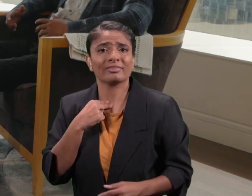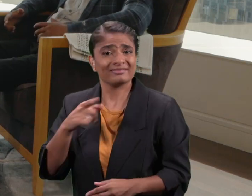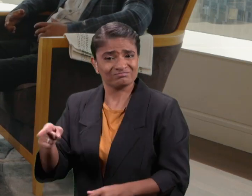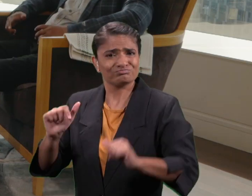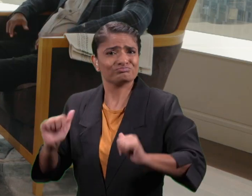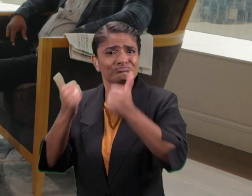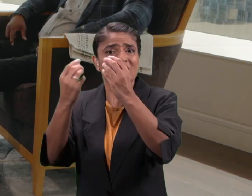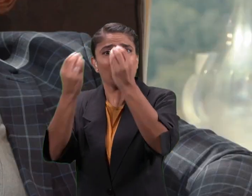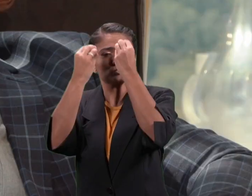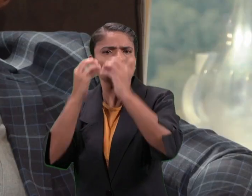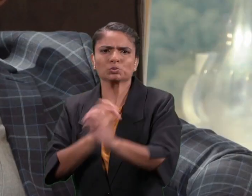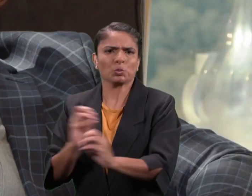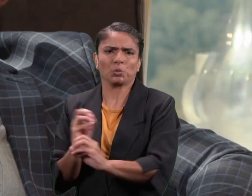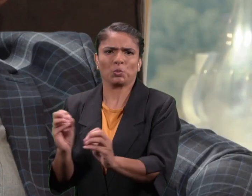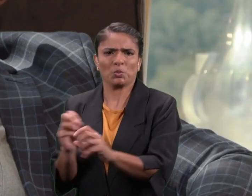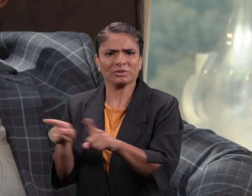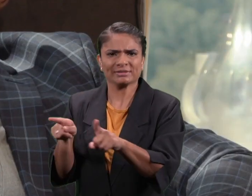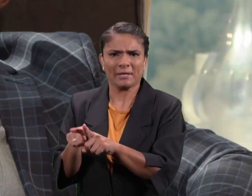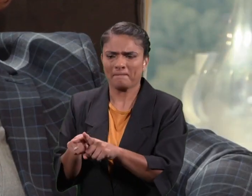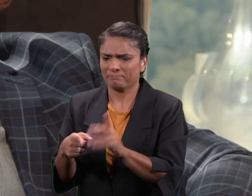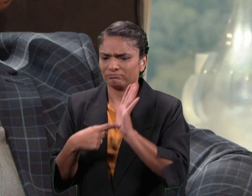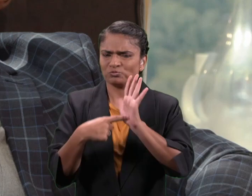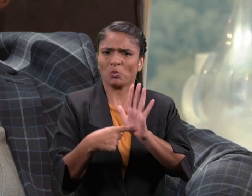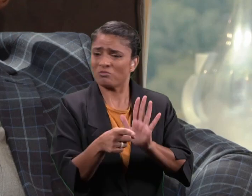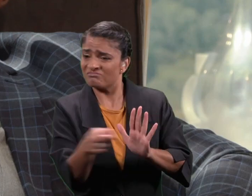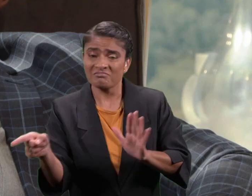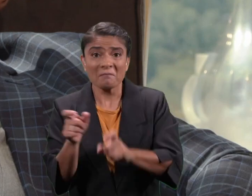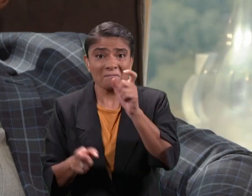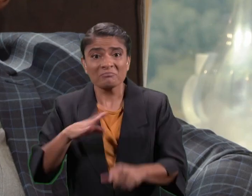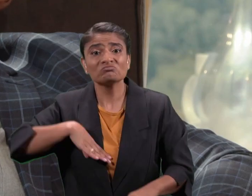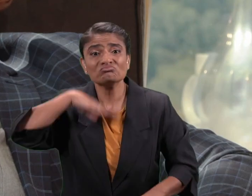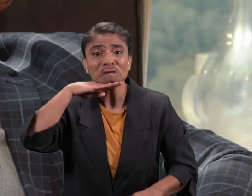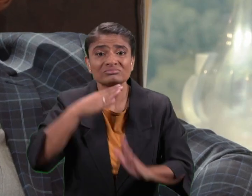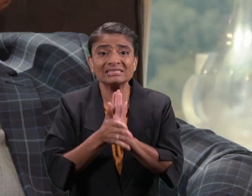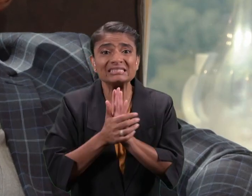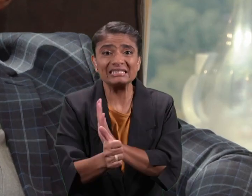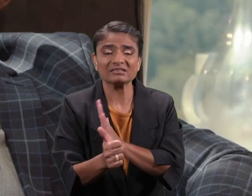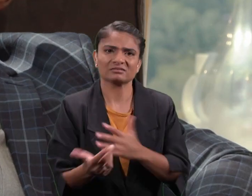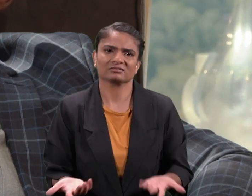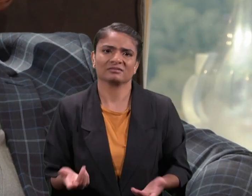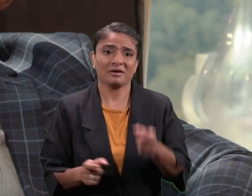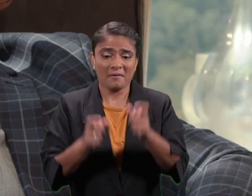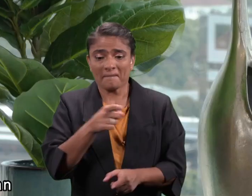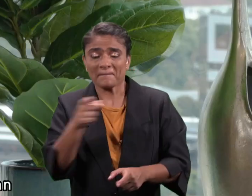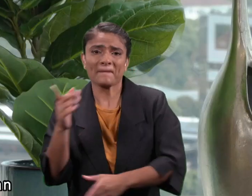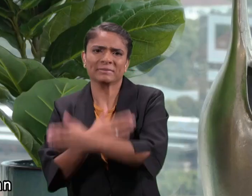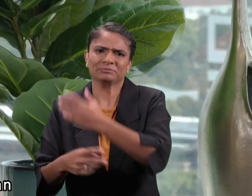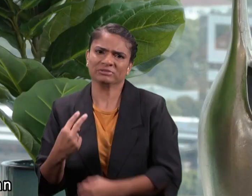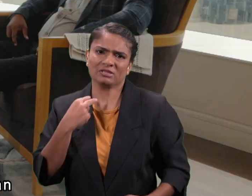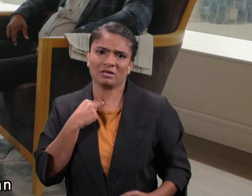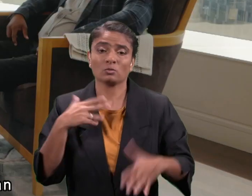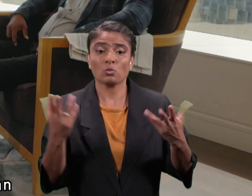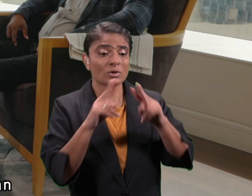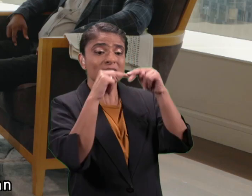lack of education. That also translated to lack of skills for persons with disabilities. Now,